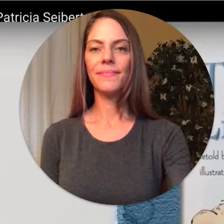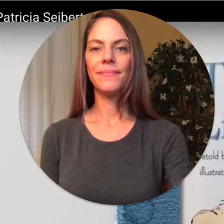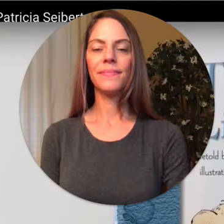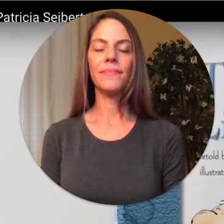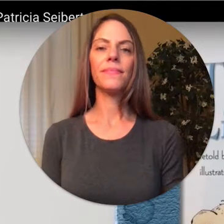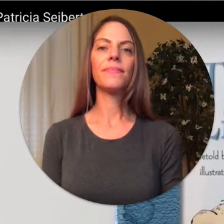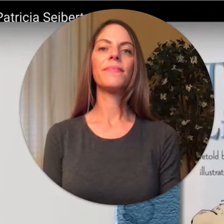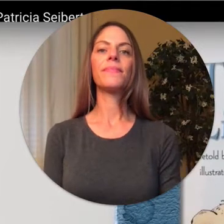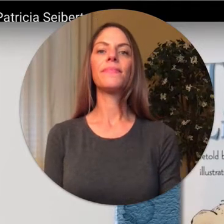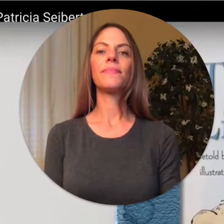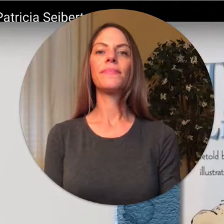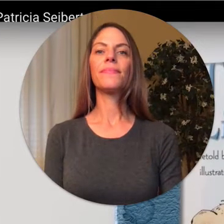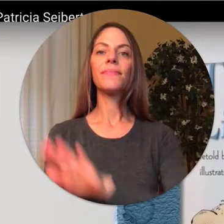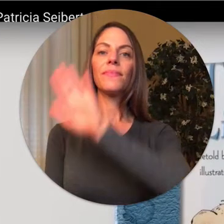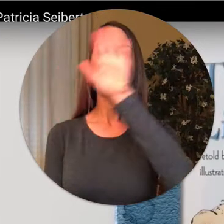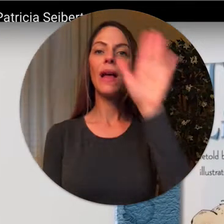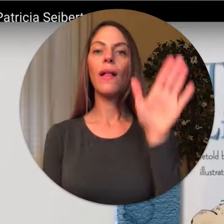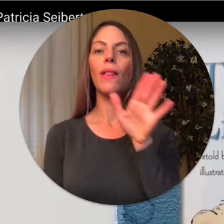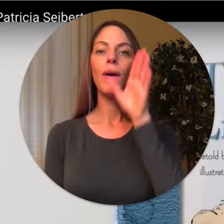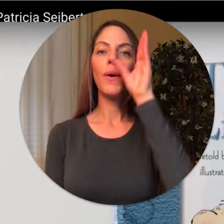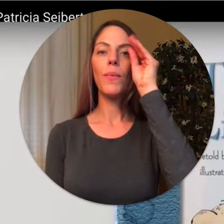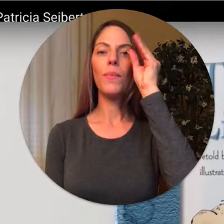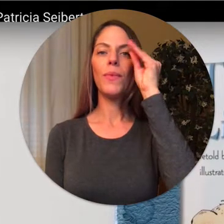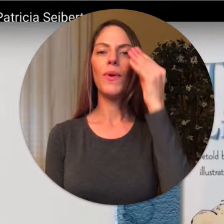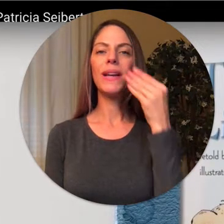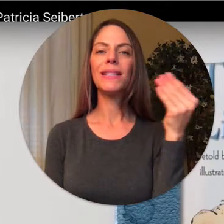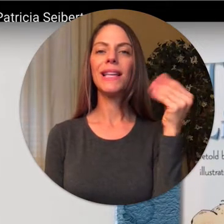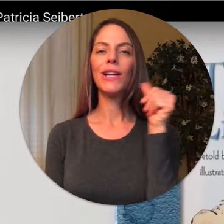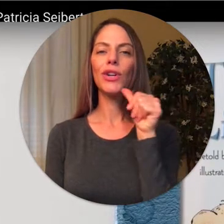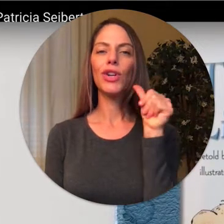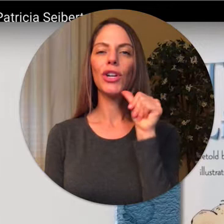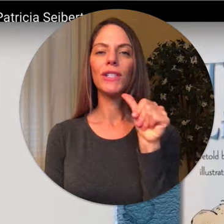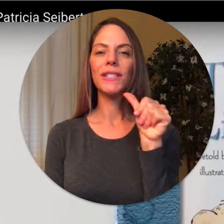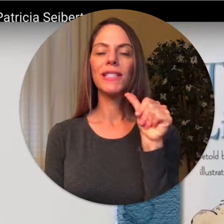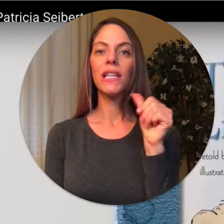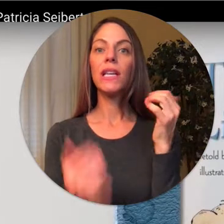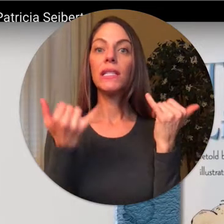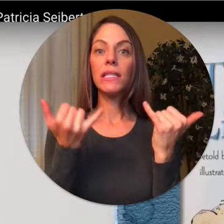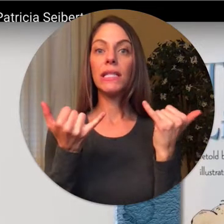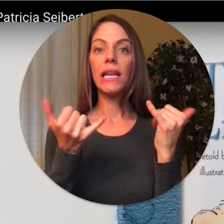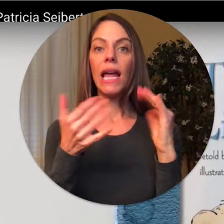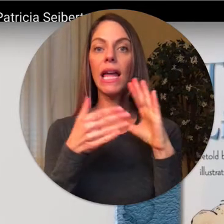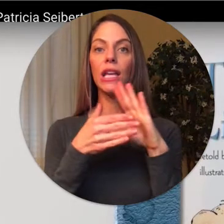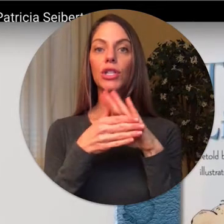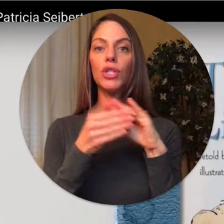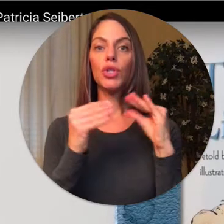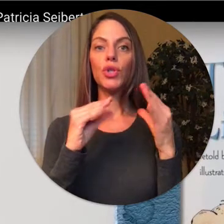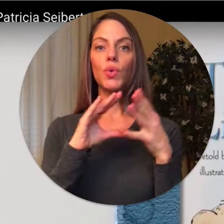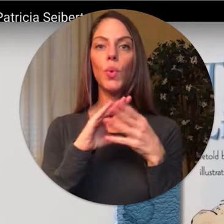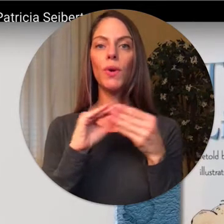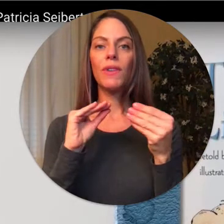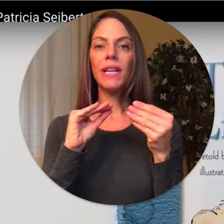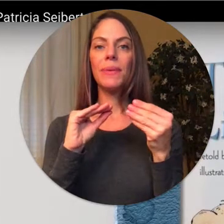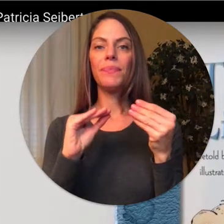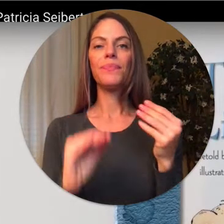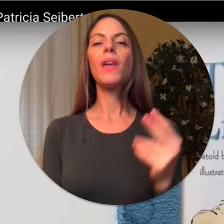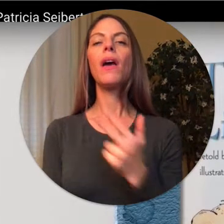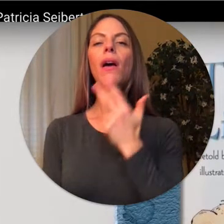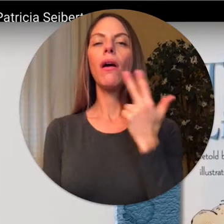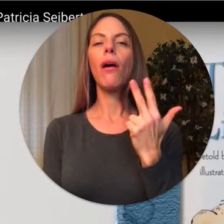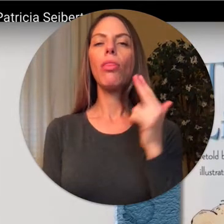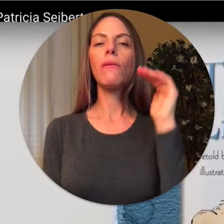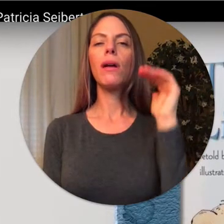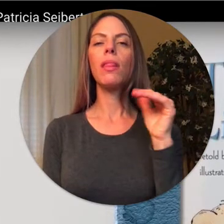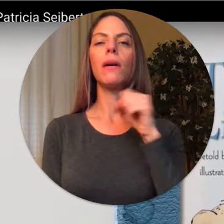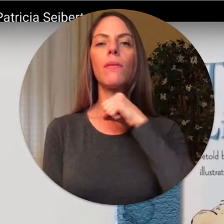Good morning or good afternoon, boys and girls. Today we are going to read one version of The Three Little Pigs that